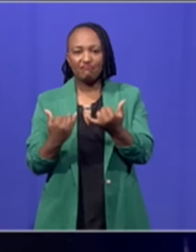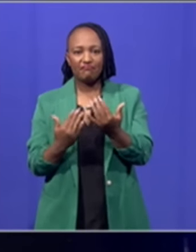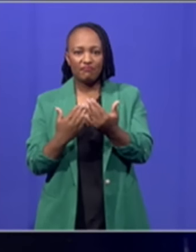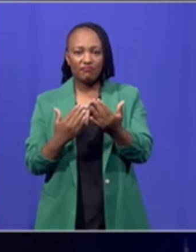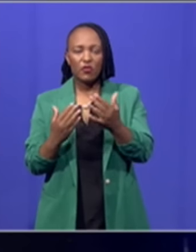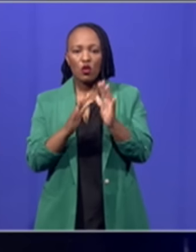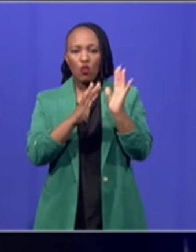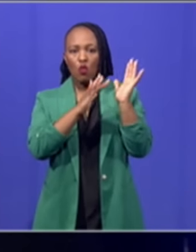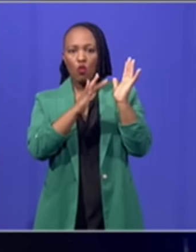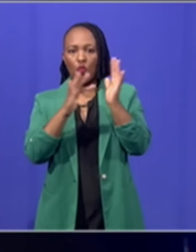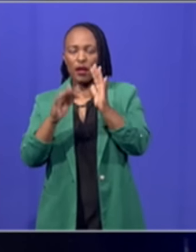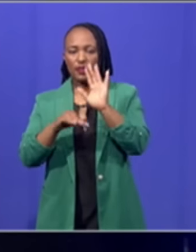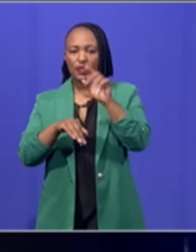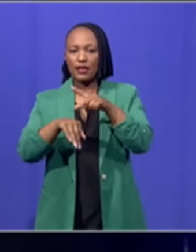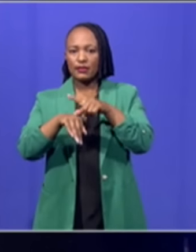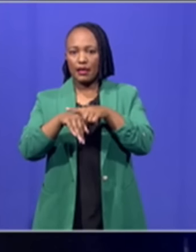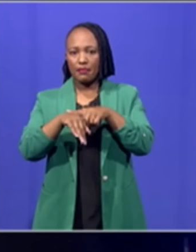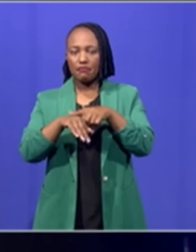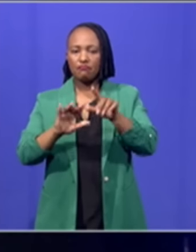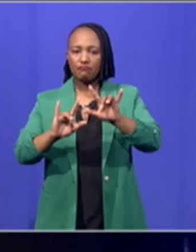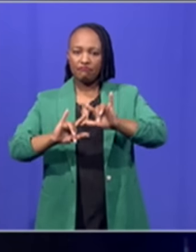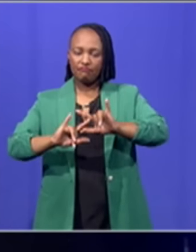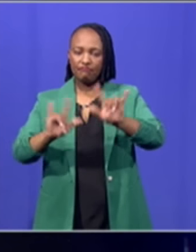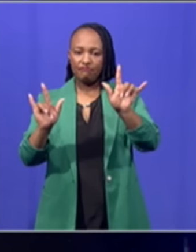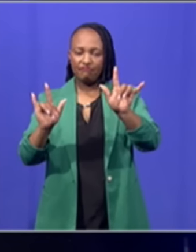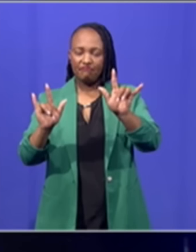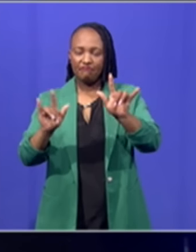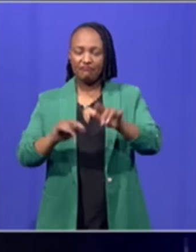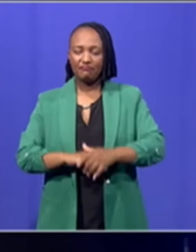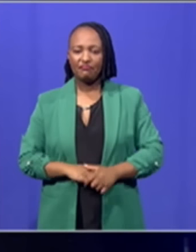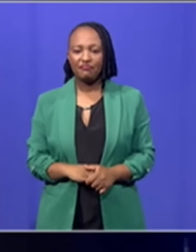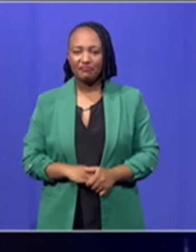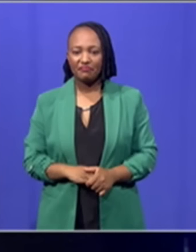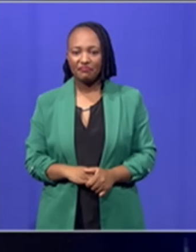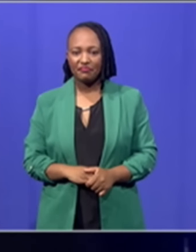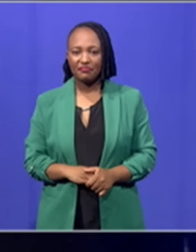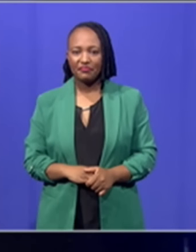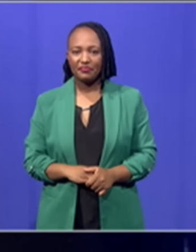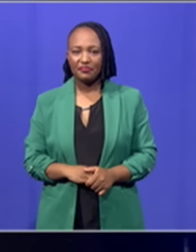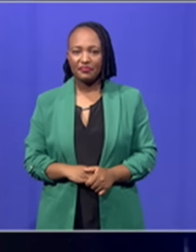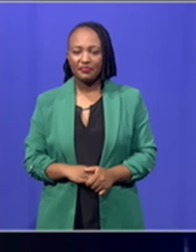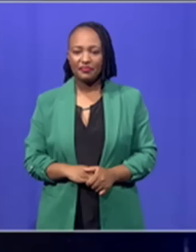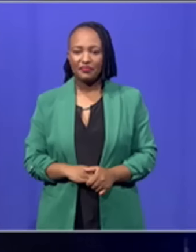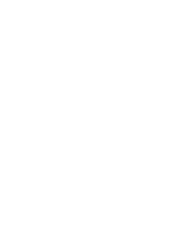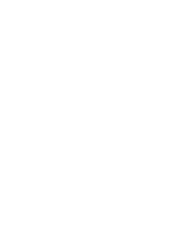a bosa go fitla gape re kopana mo nakong e tlang. Phiri o rile ga bosigangwe.